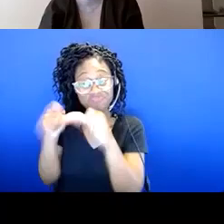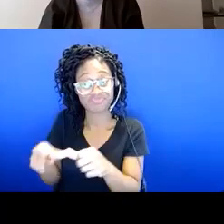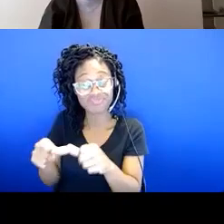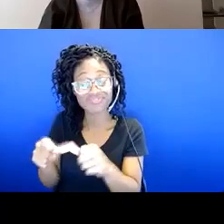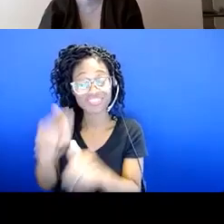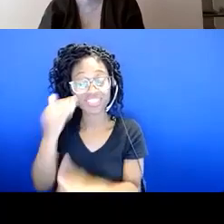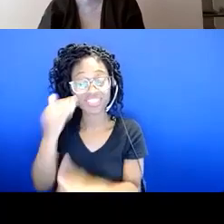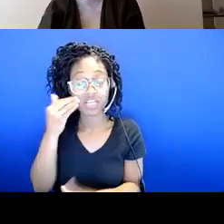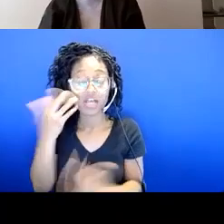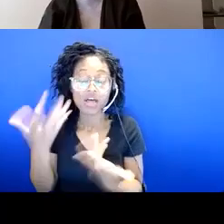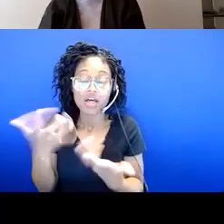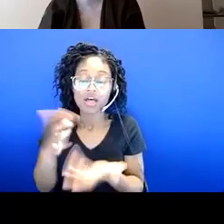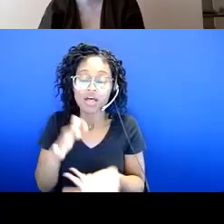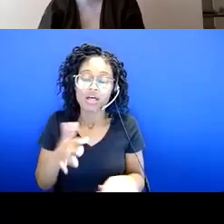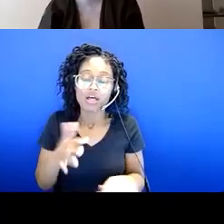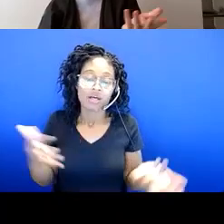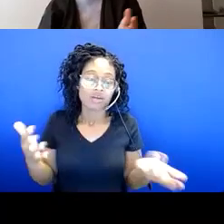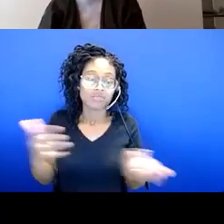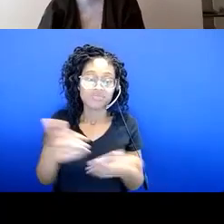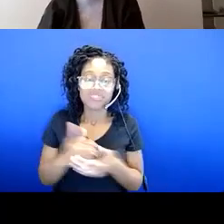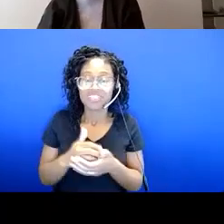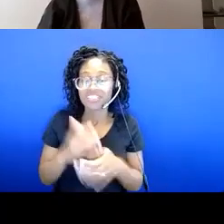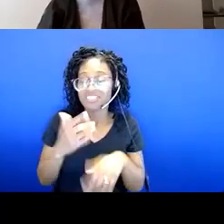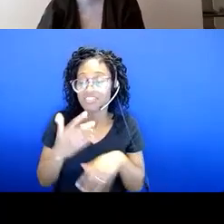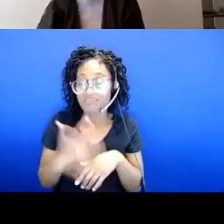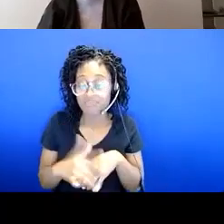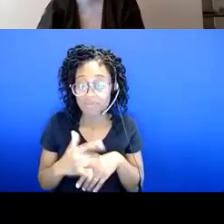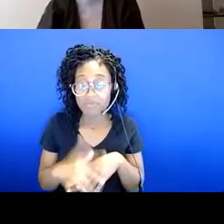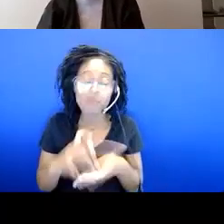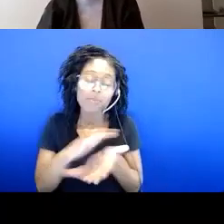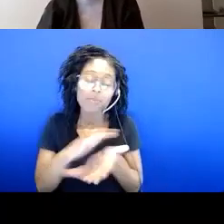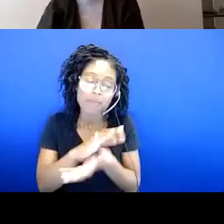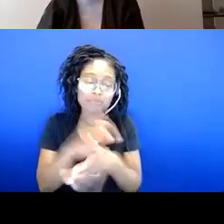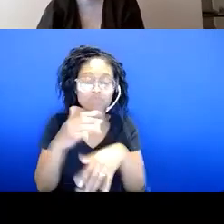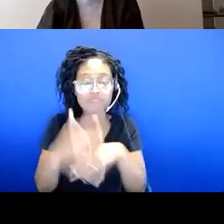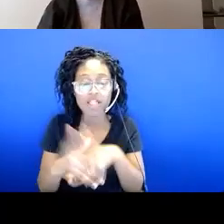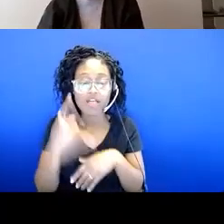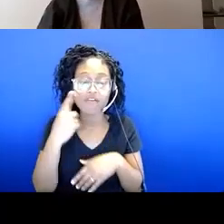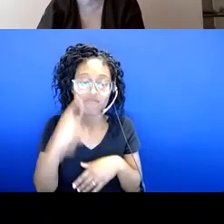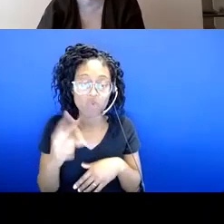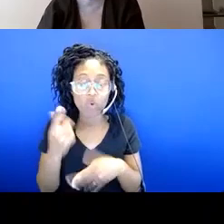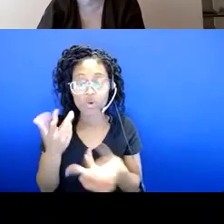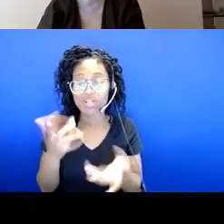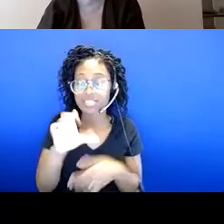available for reading, citation, and also communication with authors.